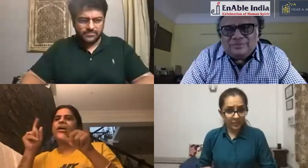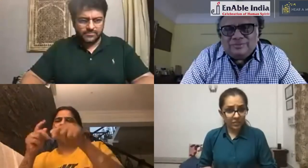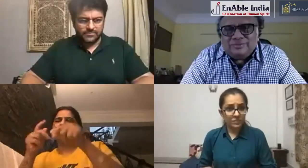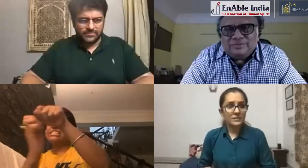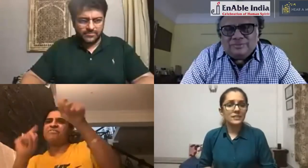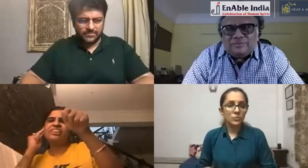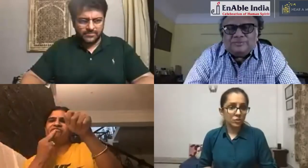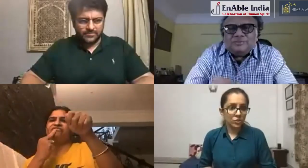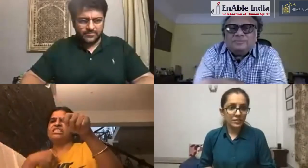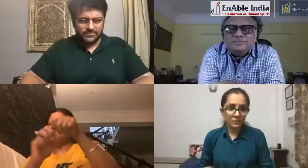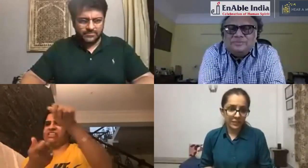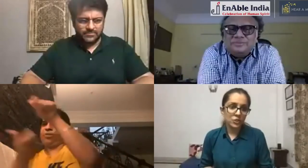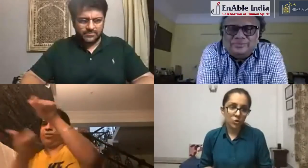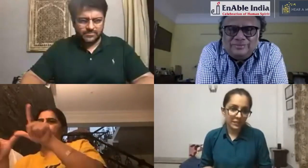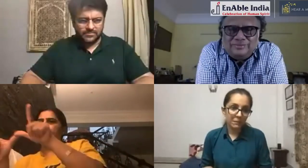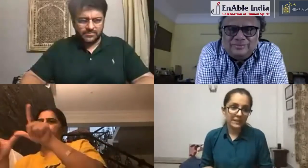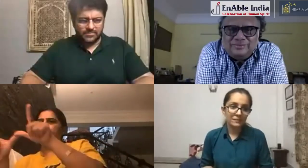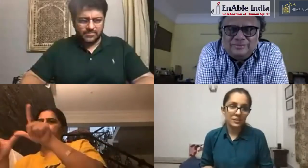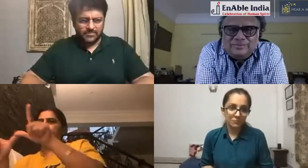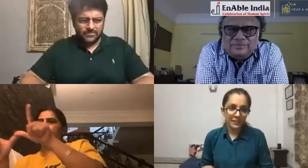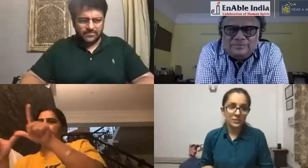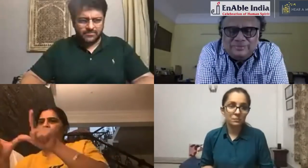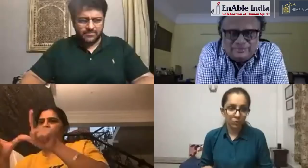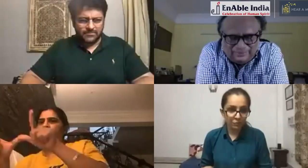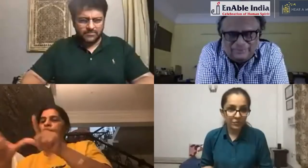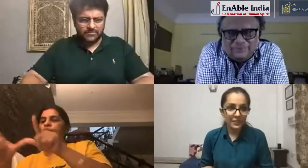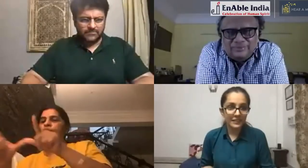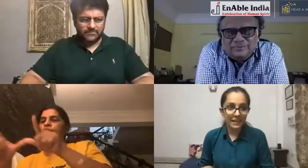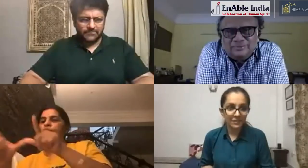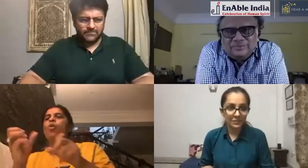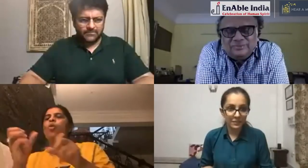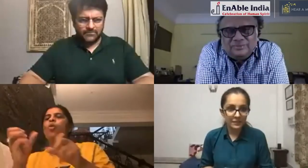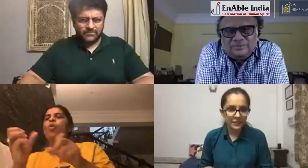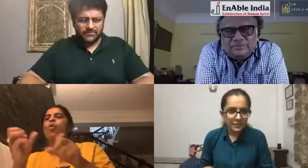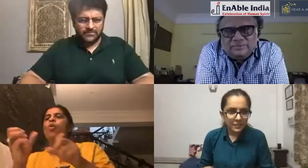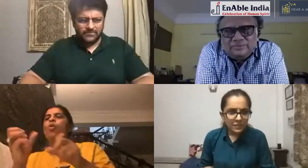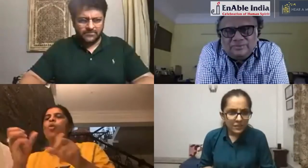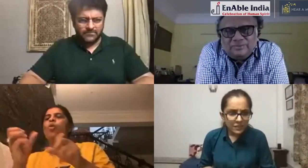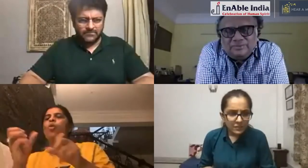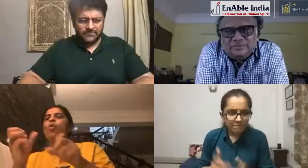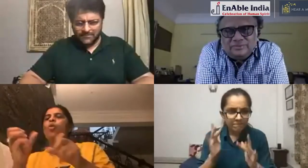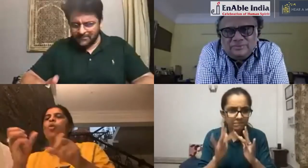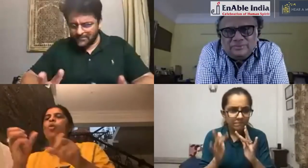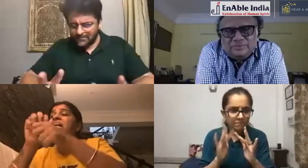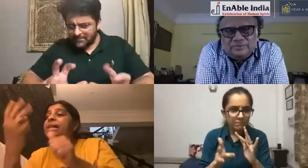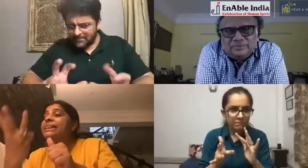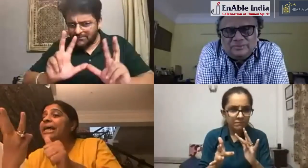And they said you can show a certificate. I showed them my deaf certificate as a proof that I have a disability.